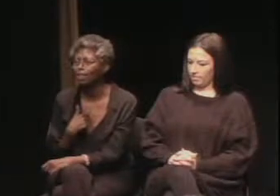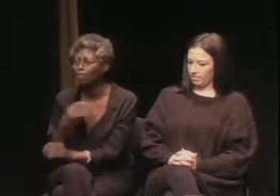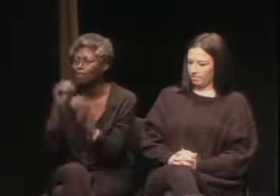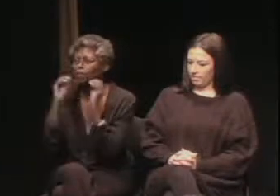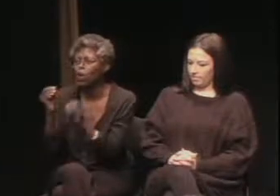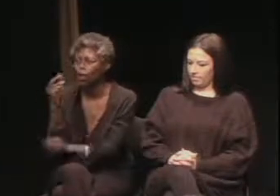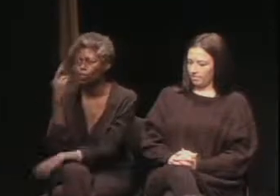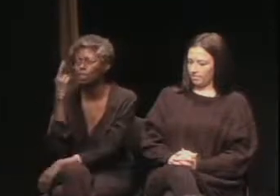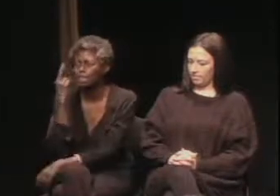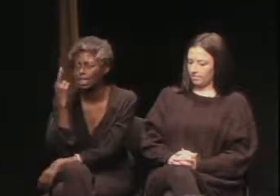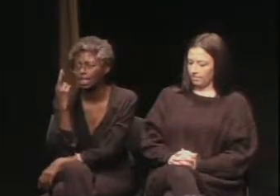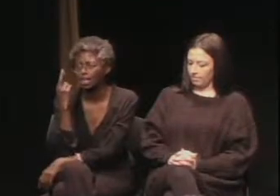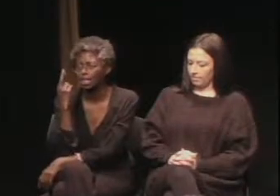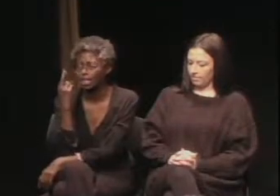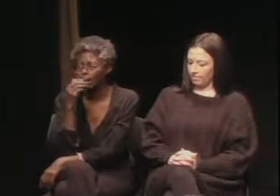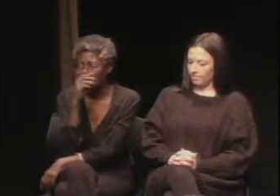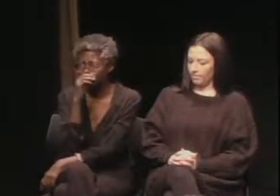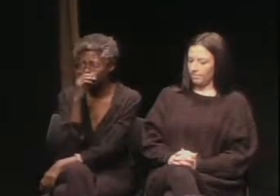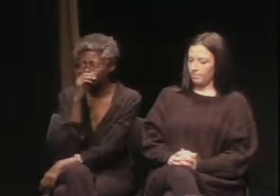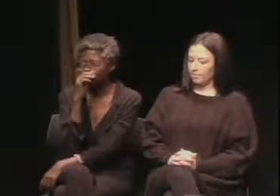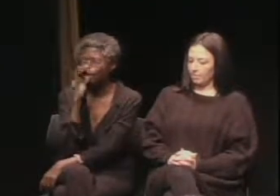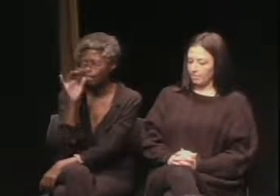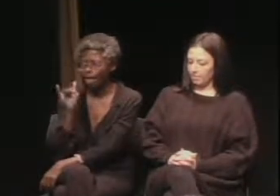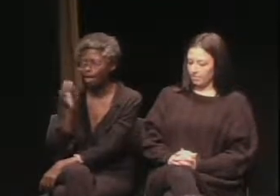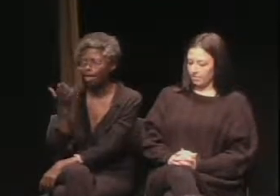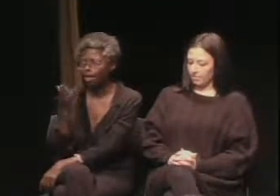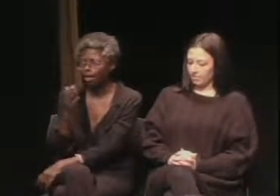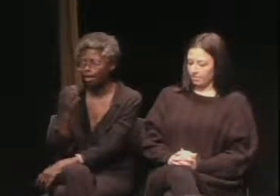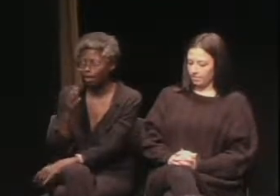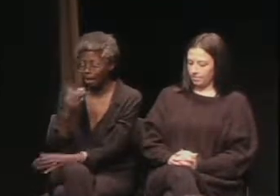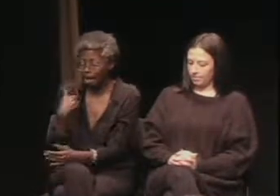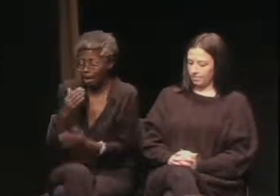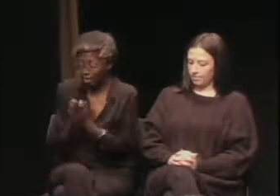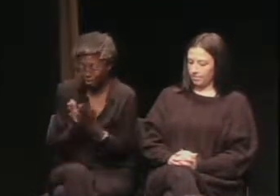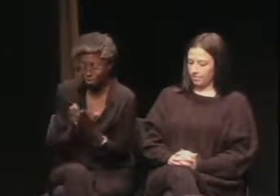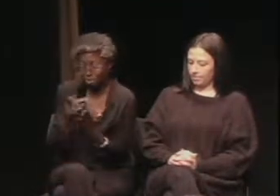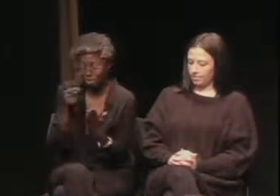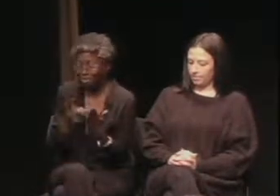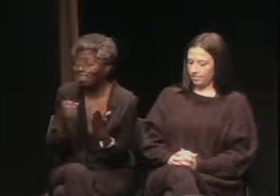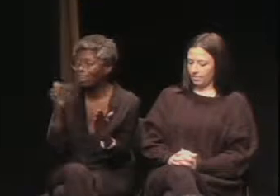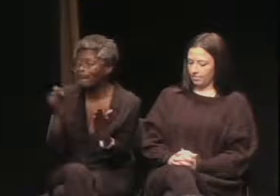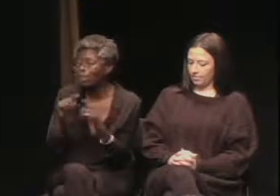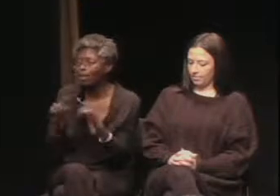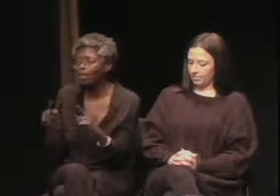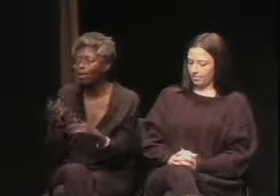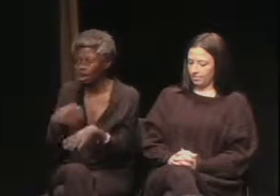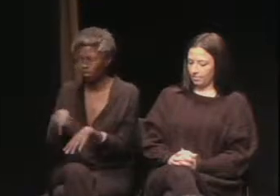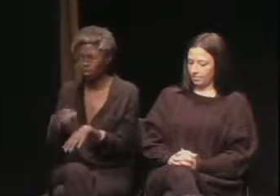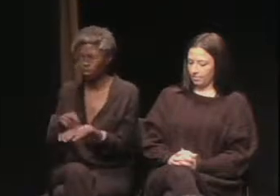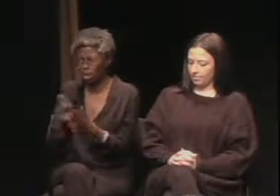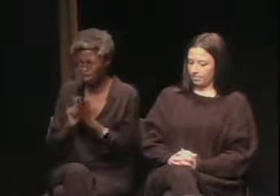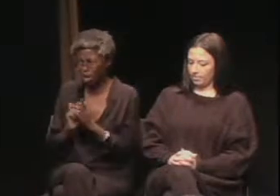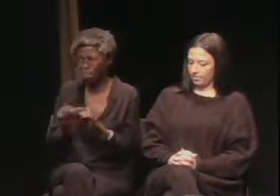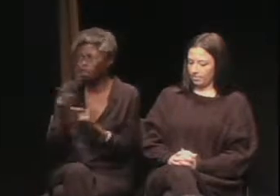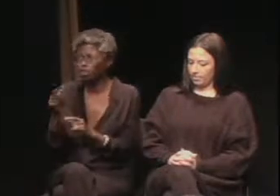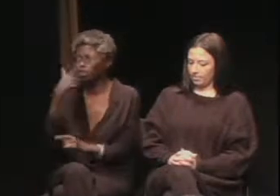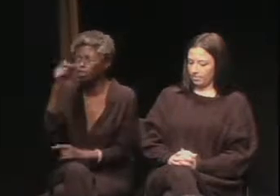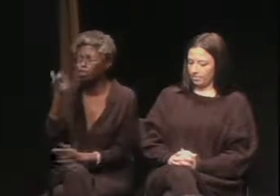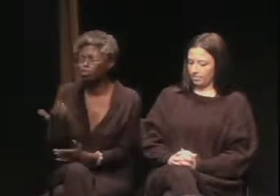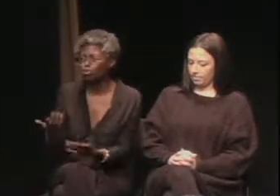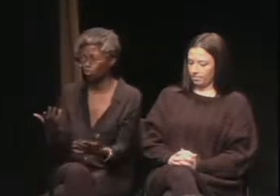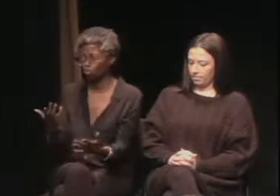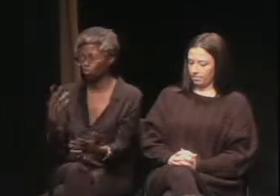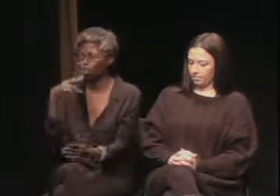Yeah. Yeah. You know, I have this line in the book where I'm just like, well, of course I'm gonna fight you because you look like me and who the fuck